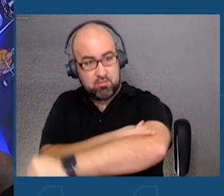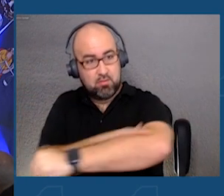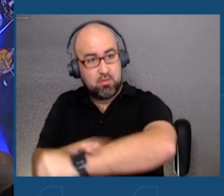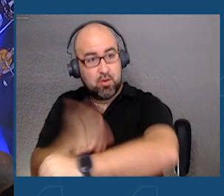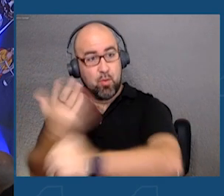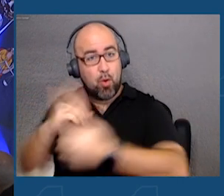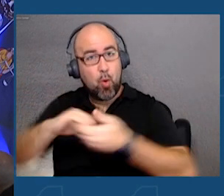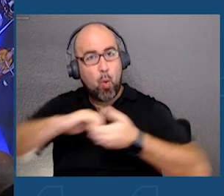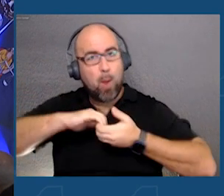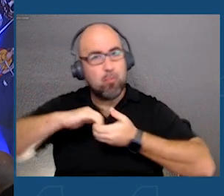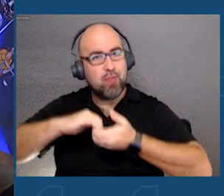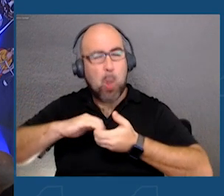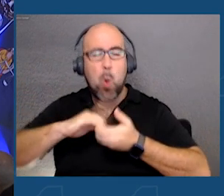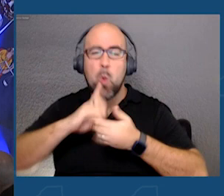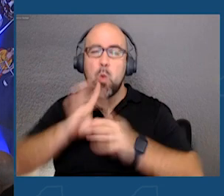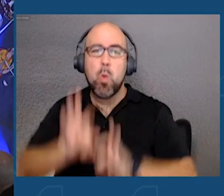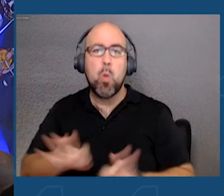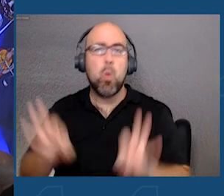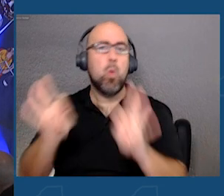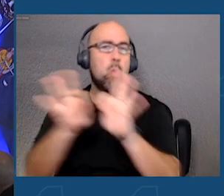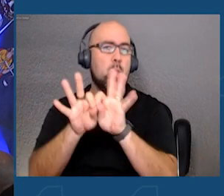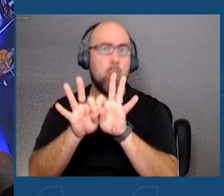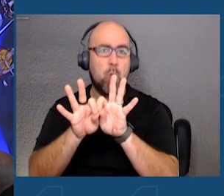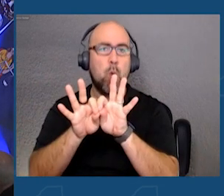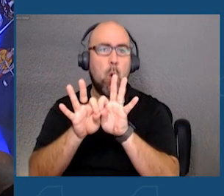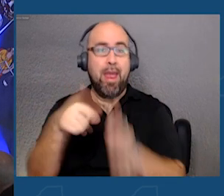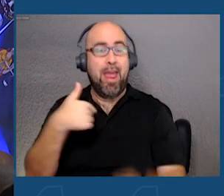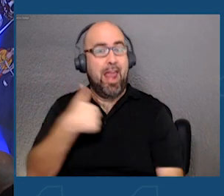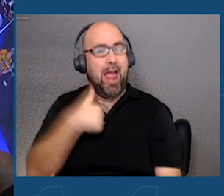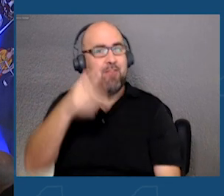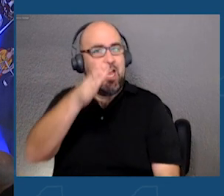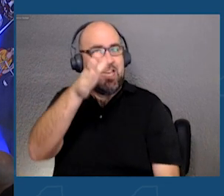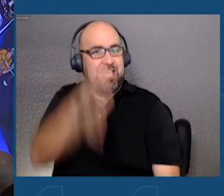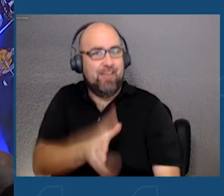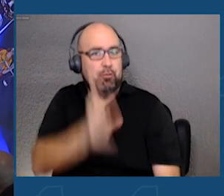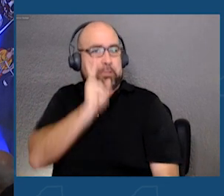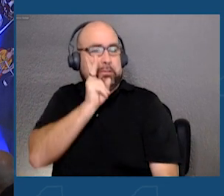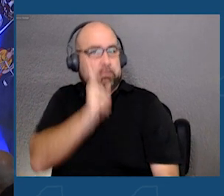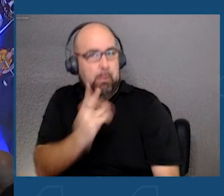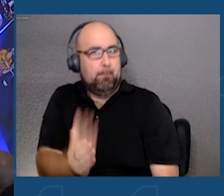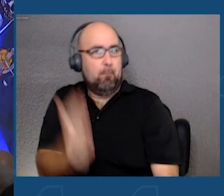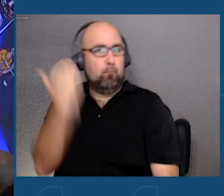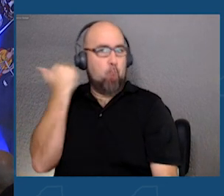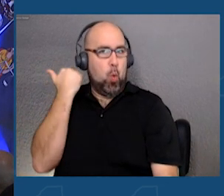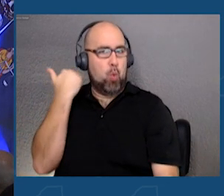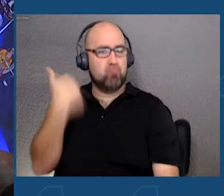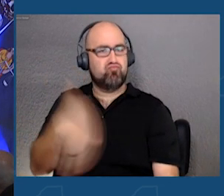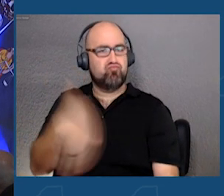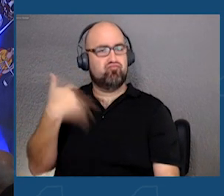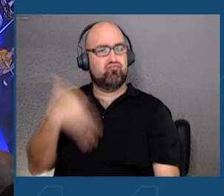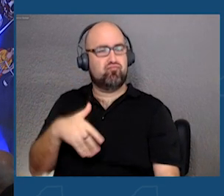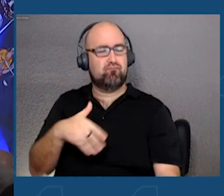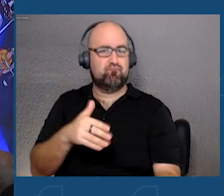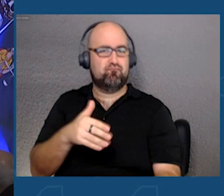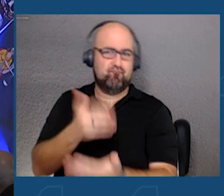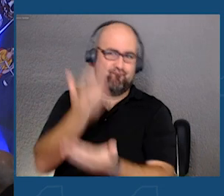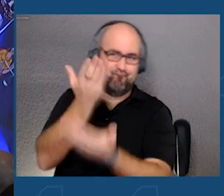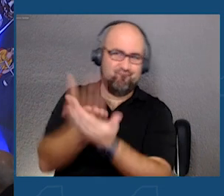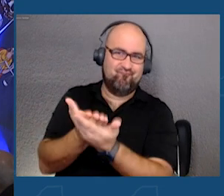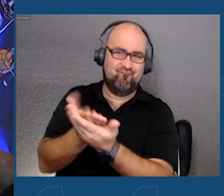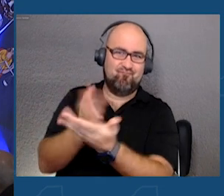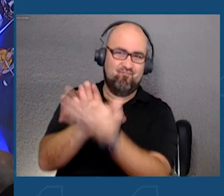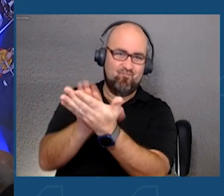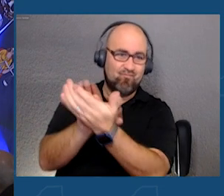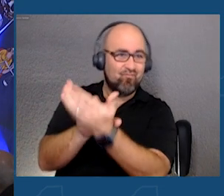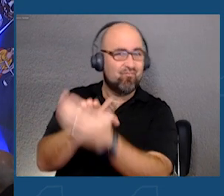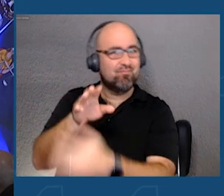critical, and I have never seen it before. So it's a testament to the mayor and the governor and